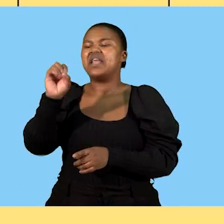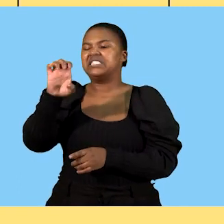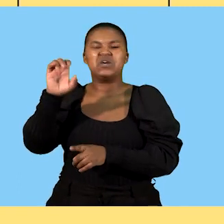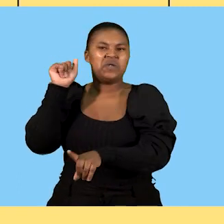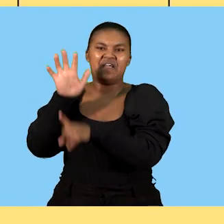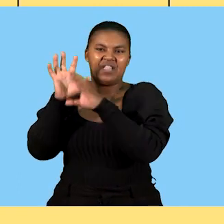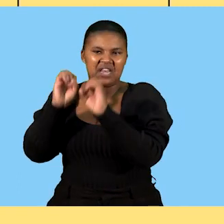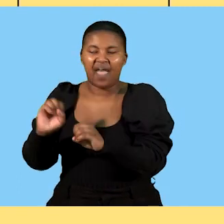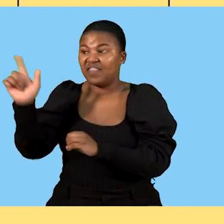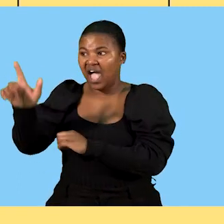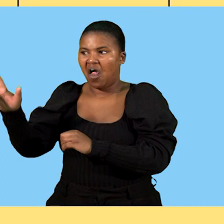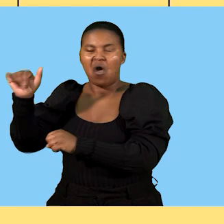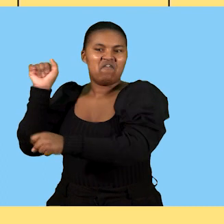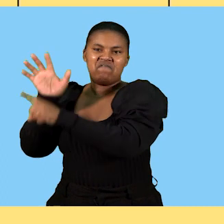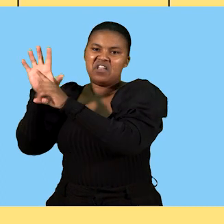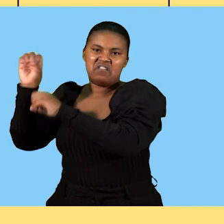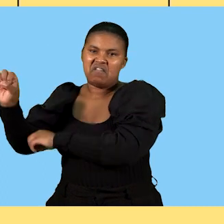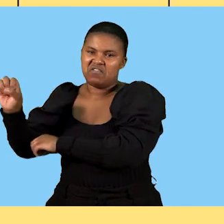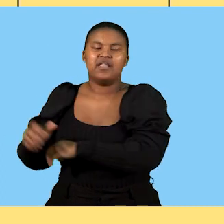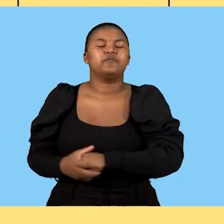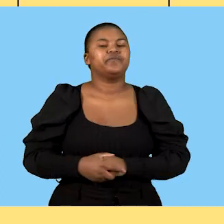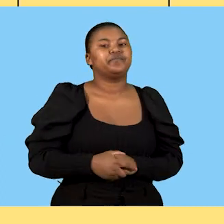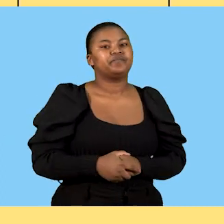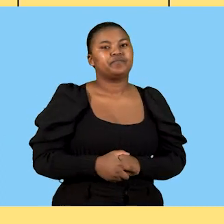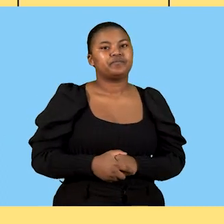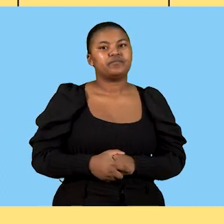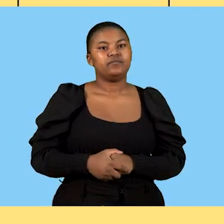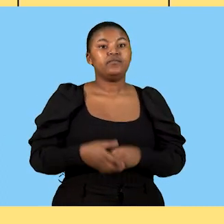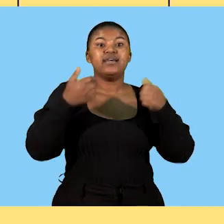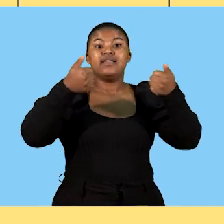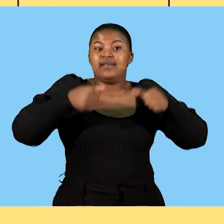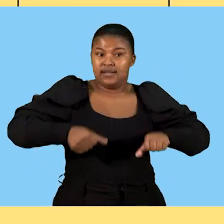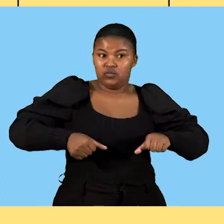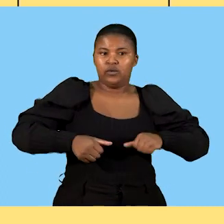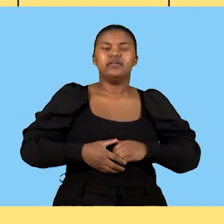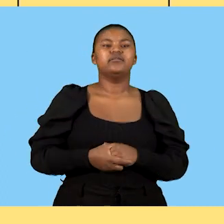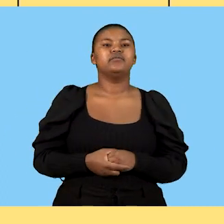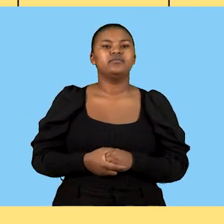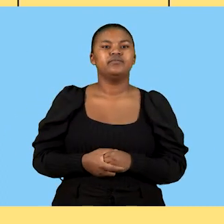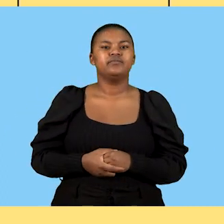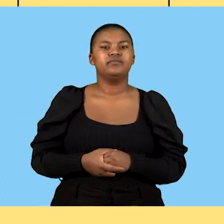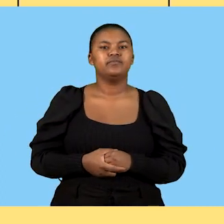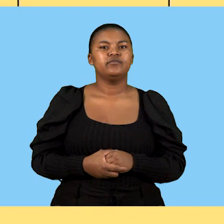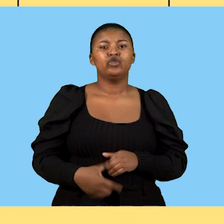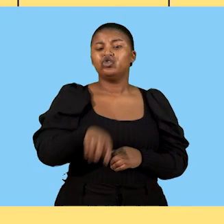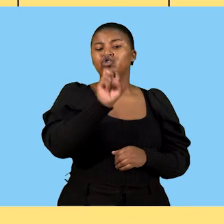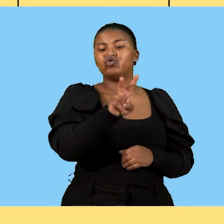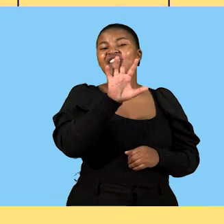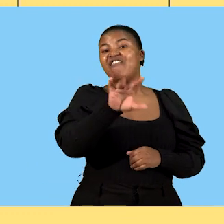effect. Liabilities, no effect. And the next one is going to be